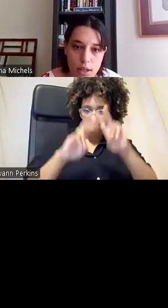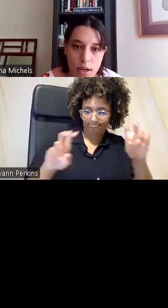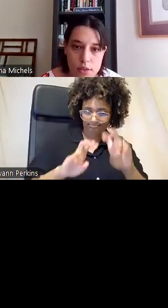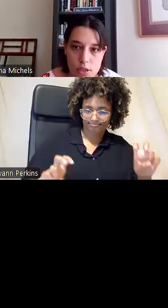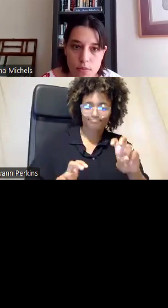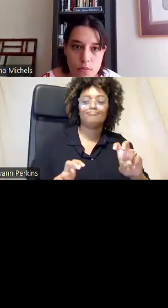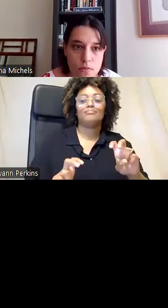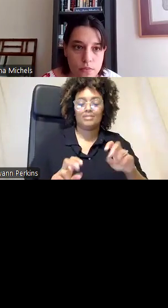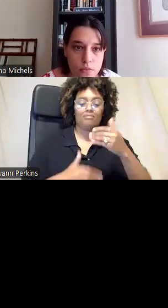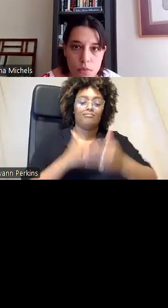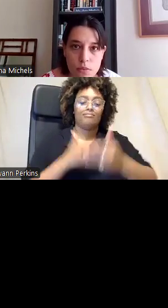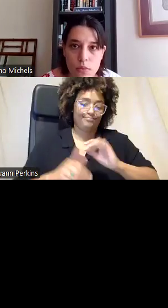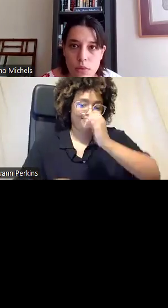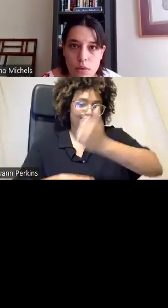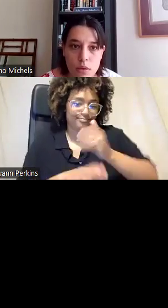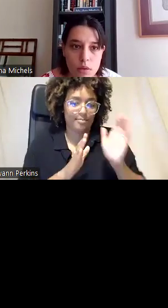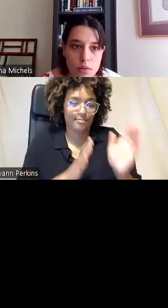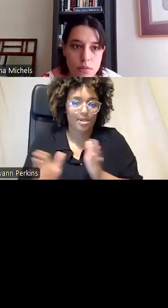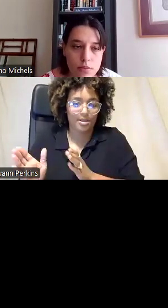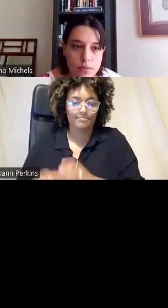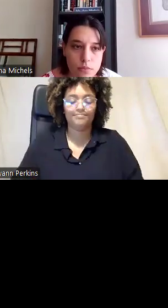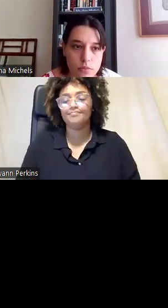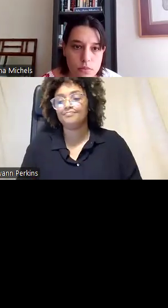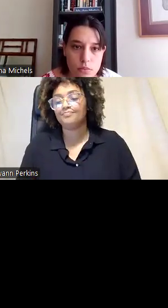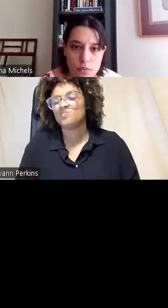and start that conversation.